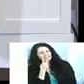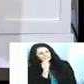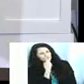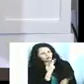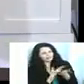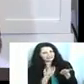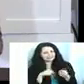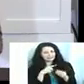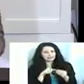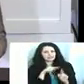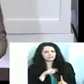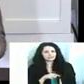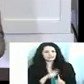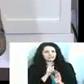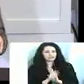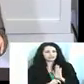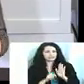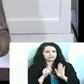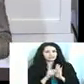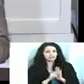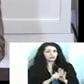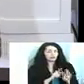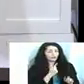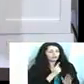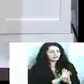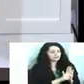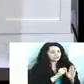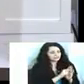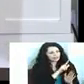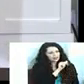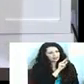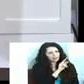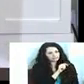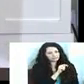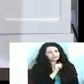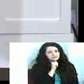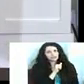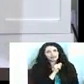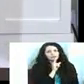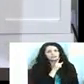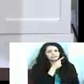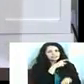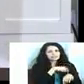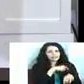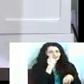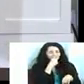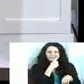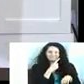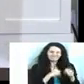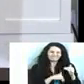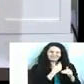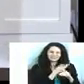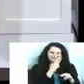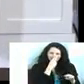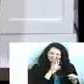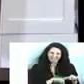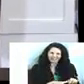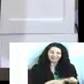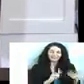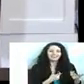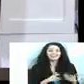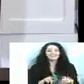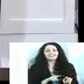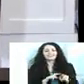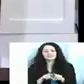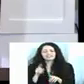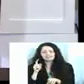this particular season. One, the season of Lent is not a time to be having too much fun. And also, the time